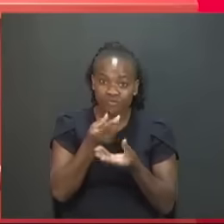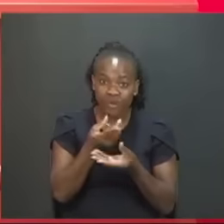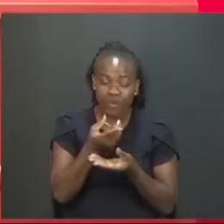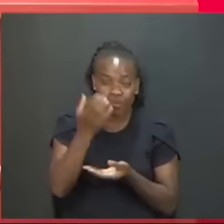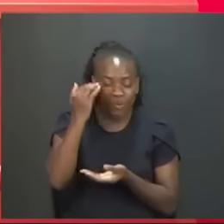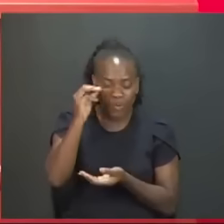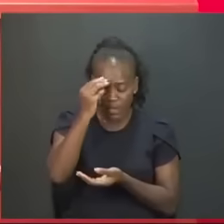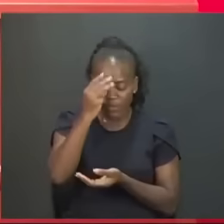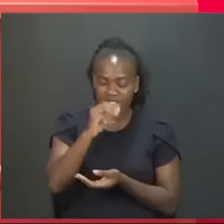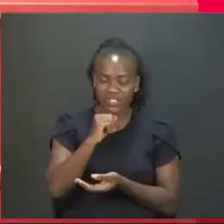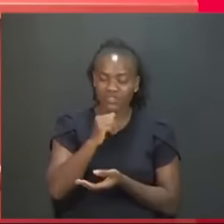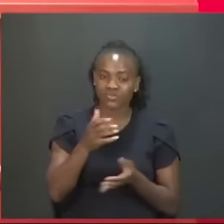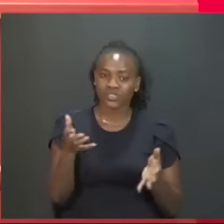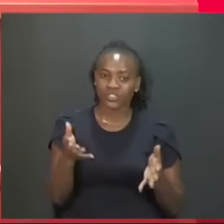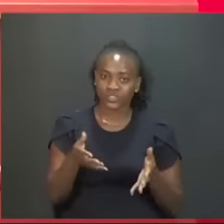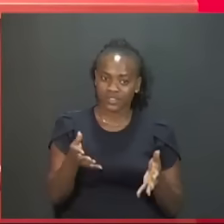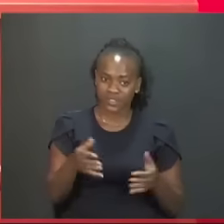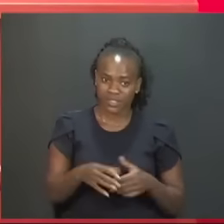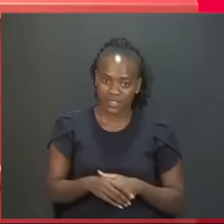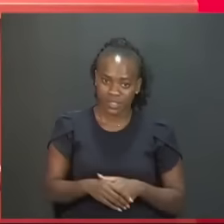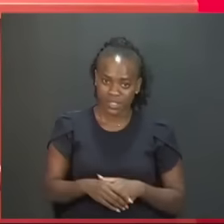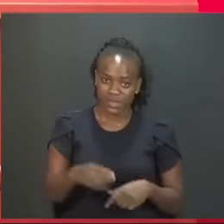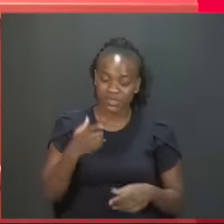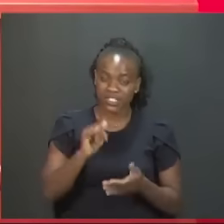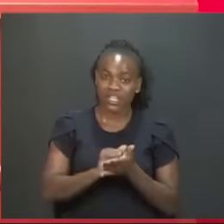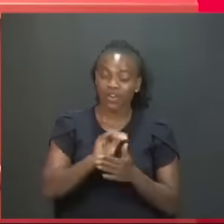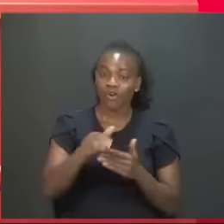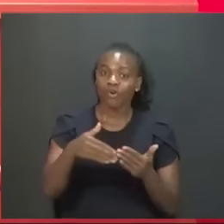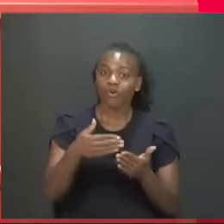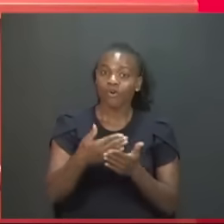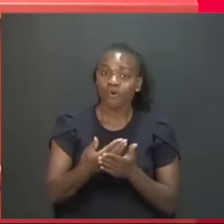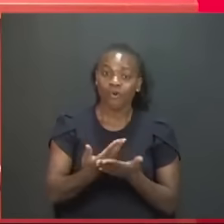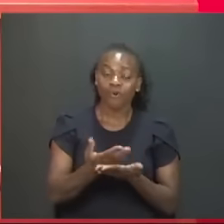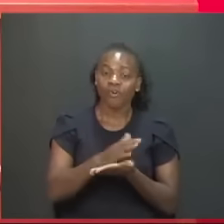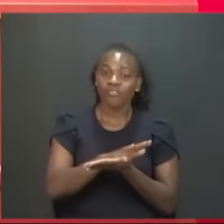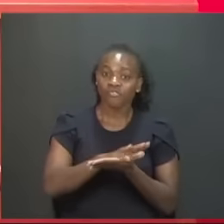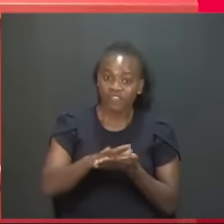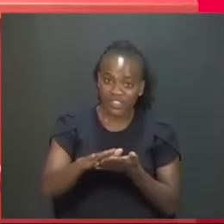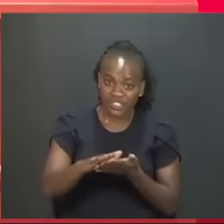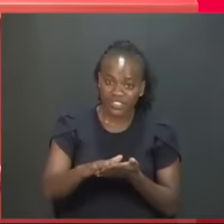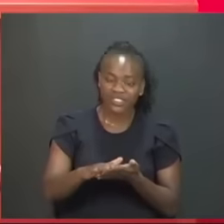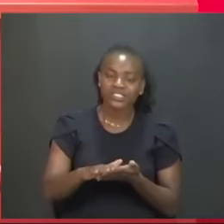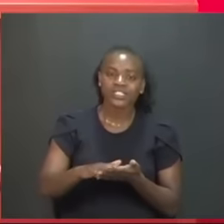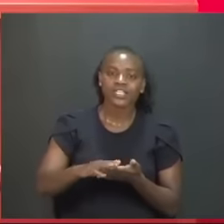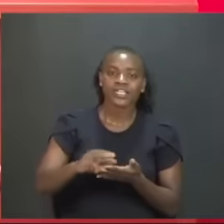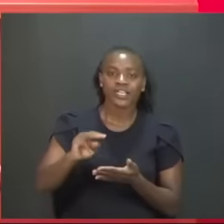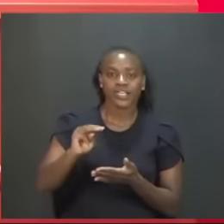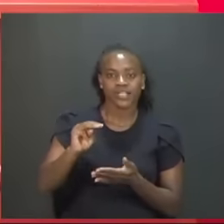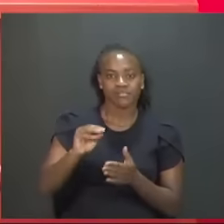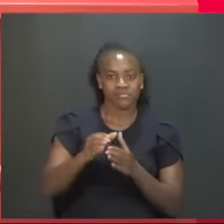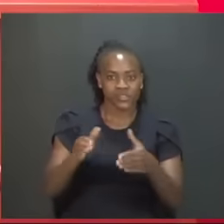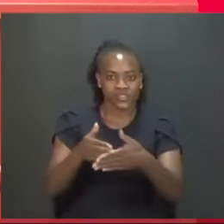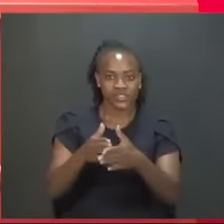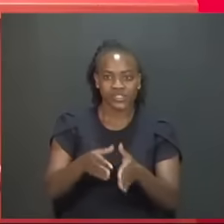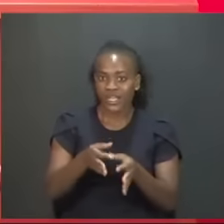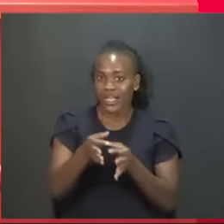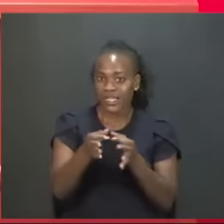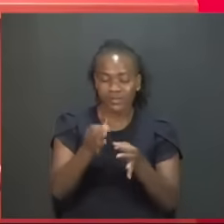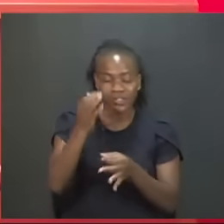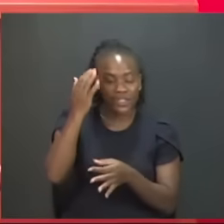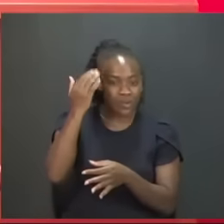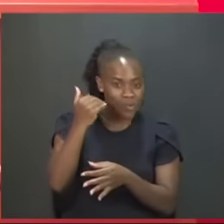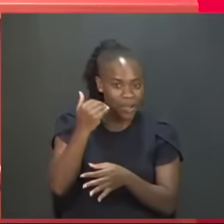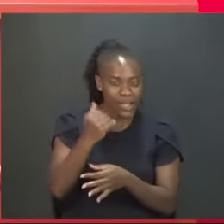here. Speaker, I'm saying that in all fairness, he said so and I have heard him. That is quite different from writing